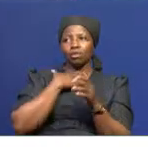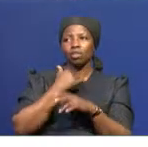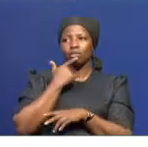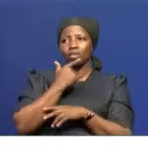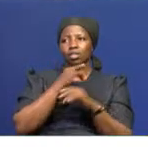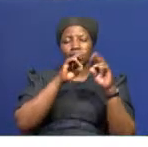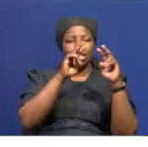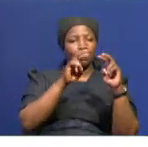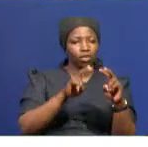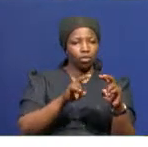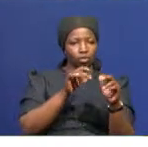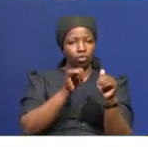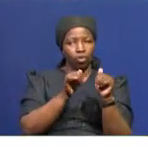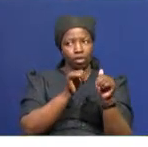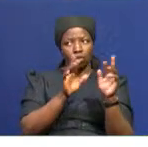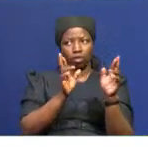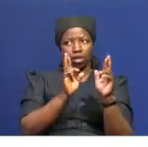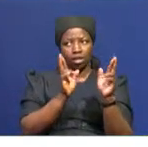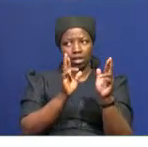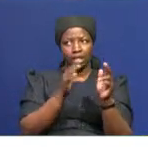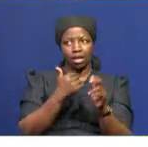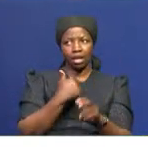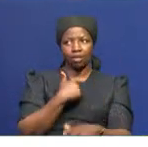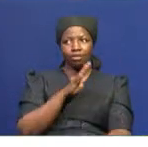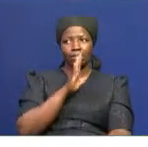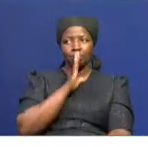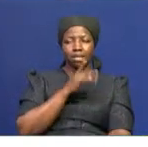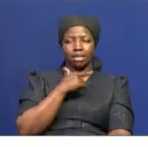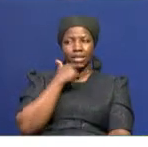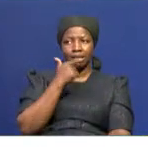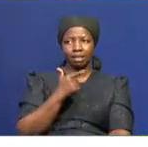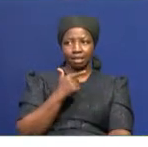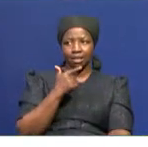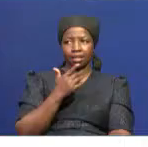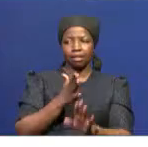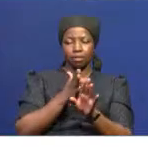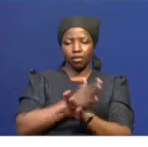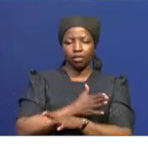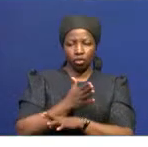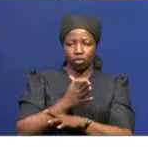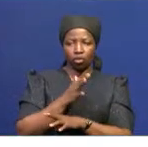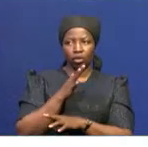already said earlier, are going on with